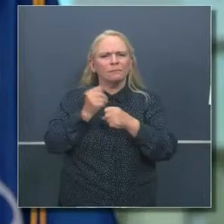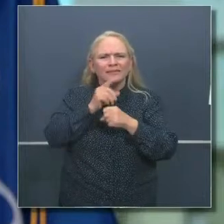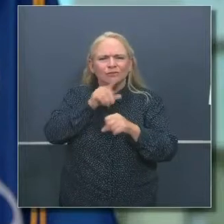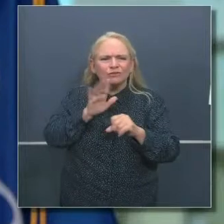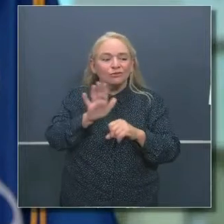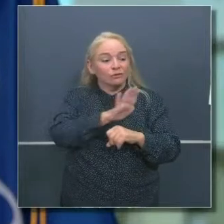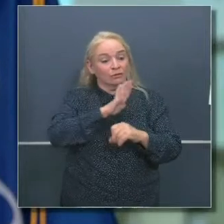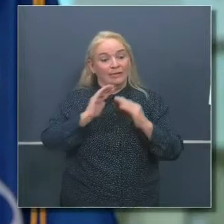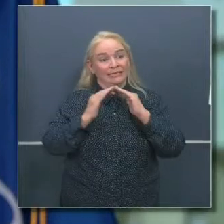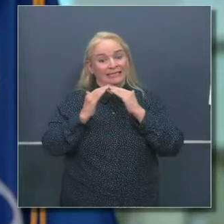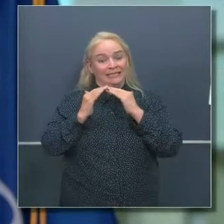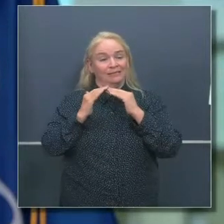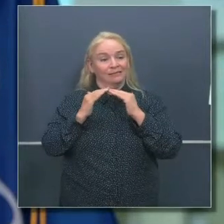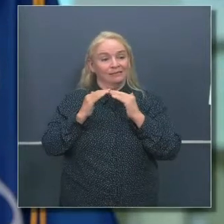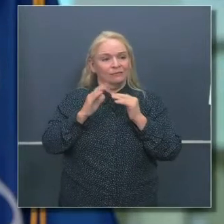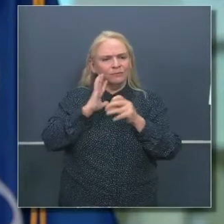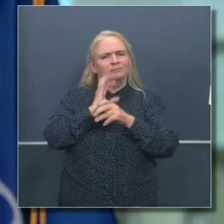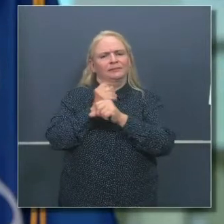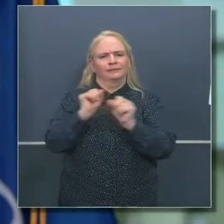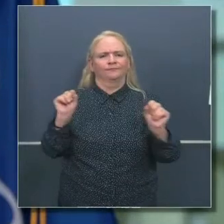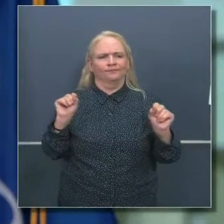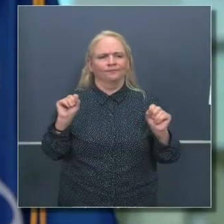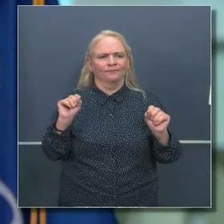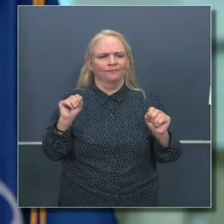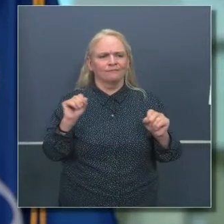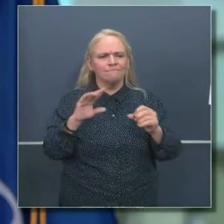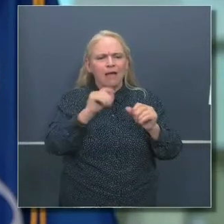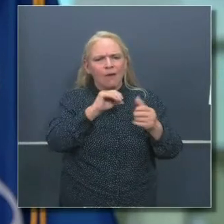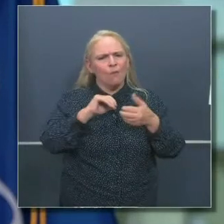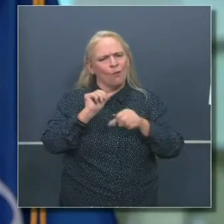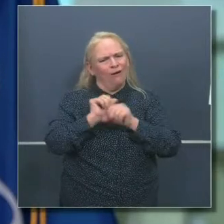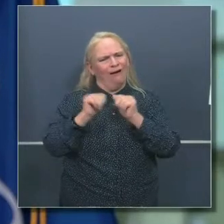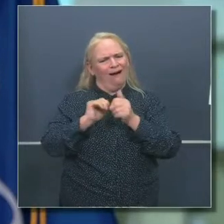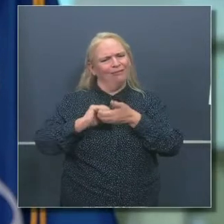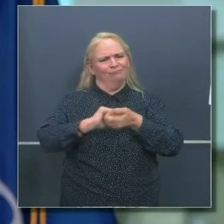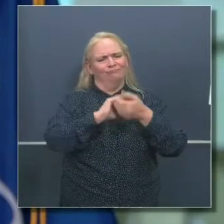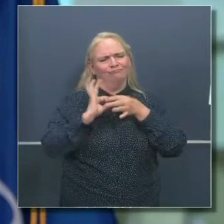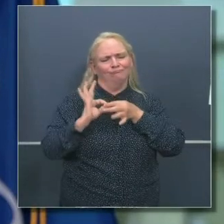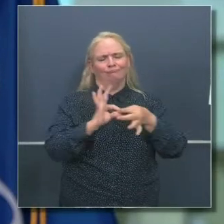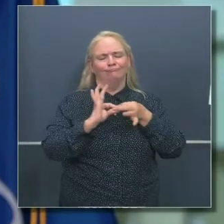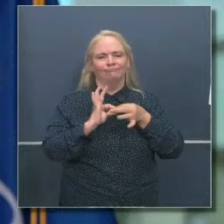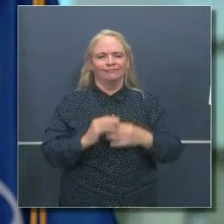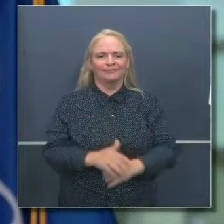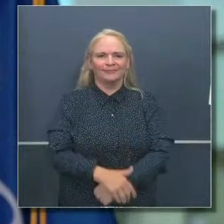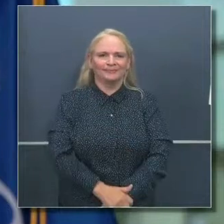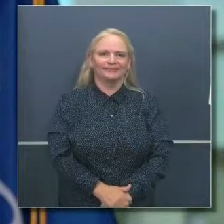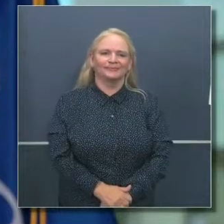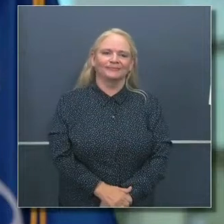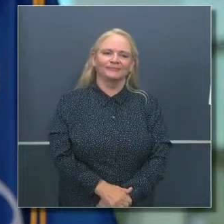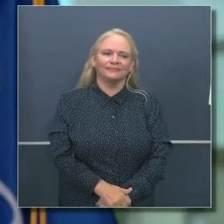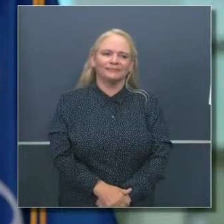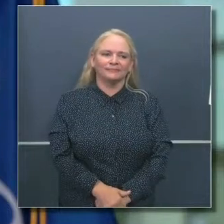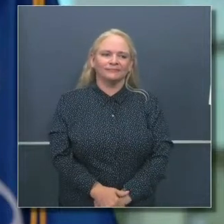really engaging in the spirit of cooperation that is required at this moment. Bill Willen, LA